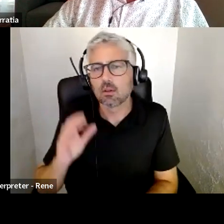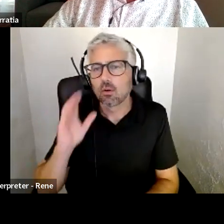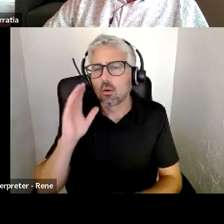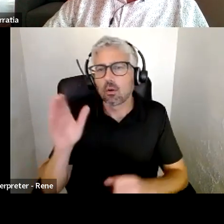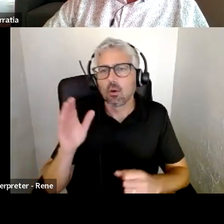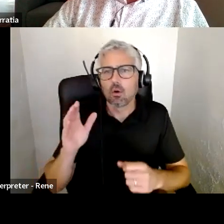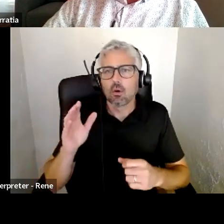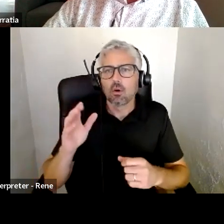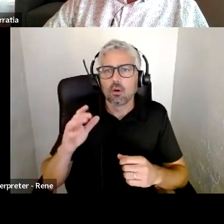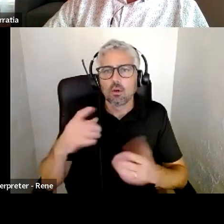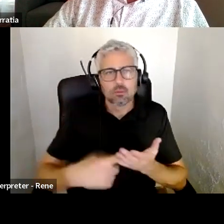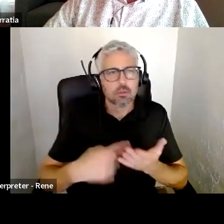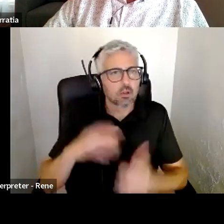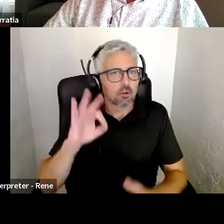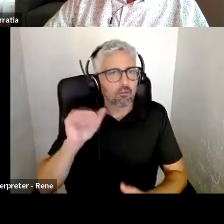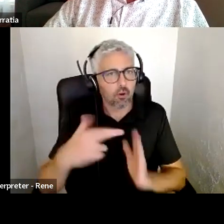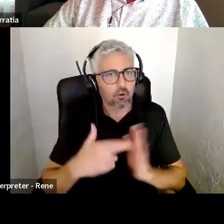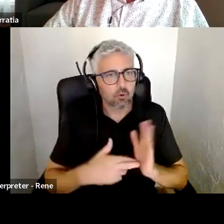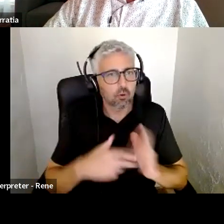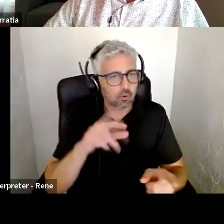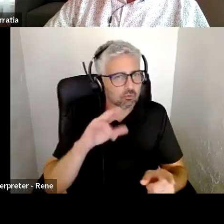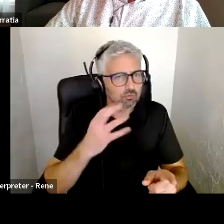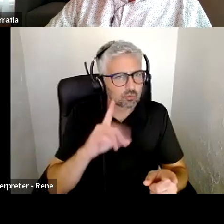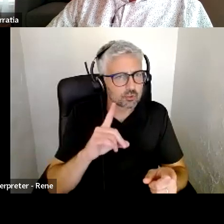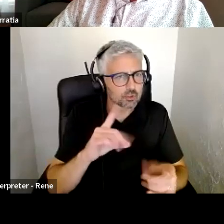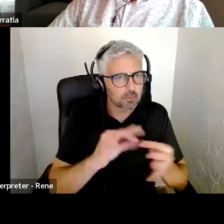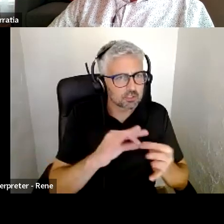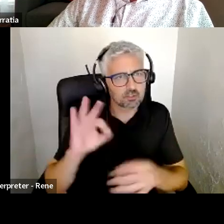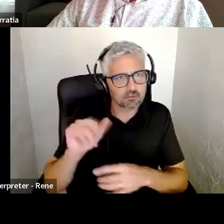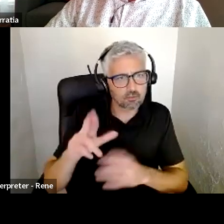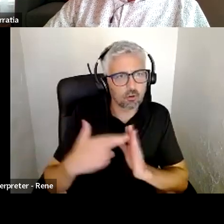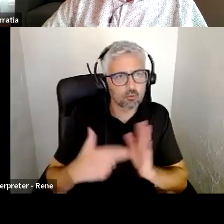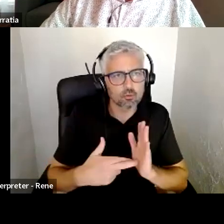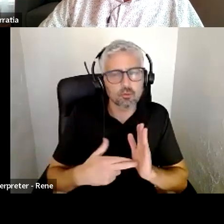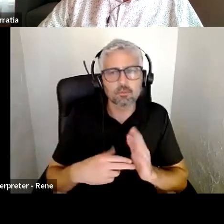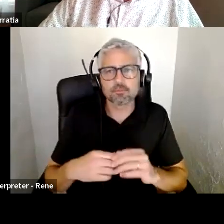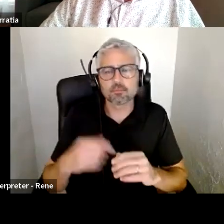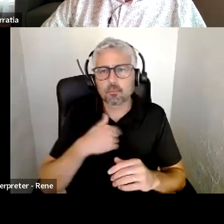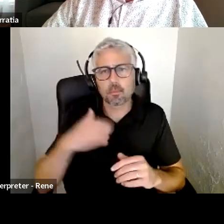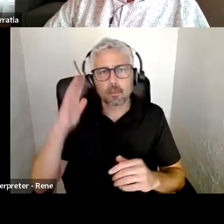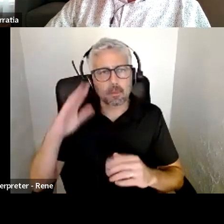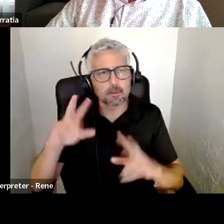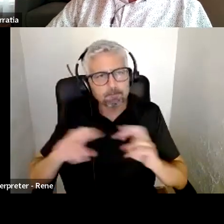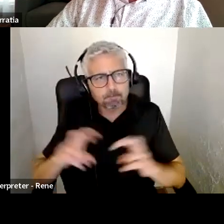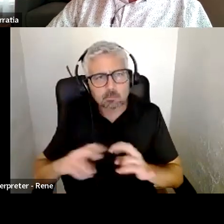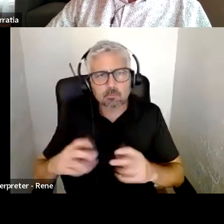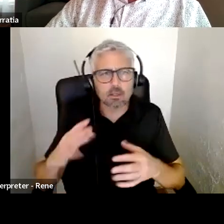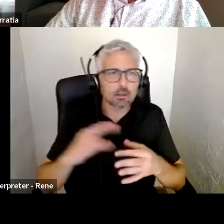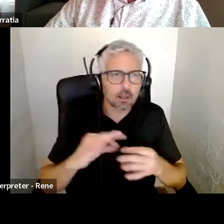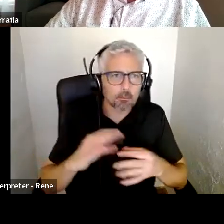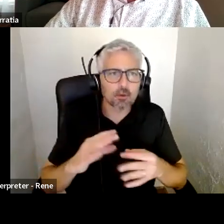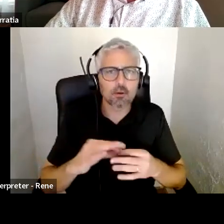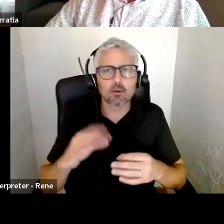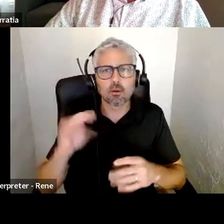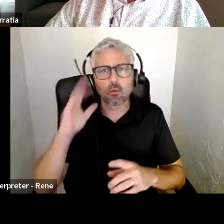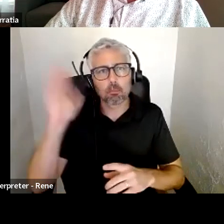the FAR rule that Rich spoke about earlier in the meeting. So we're going to look at it in terms of comments, and then we're going to present it